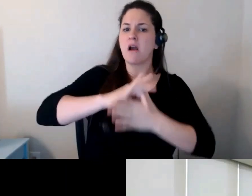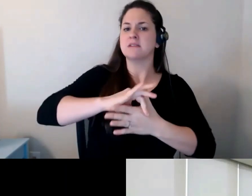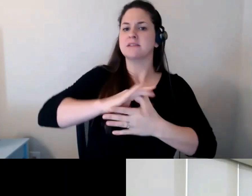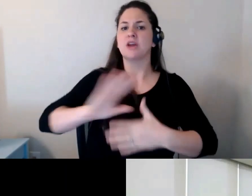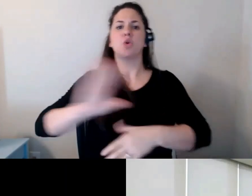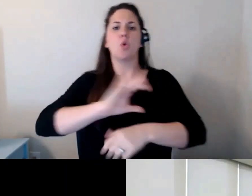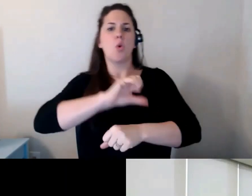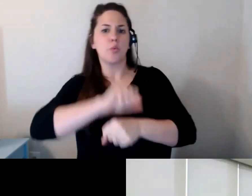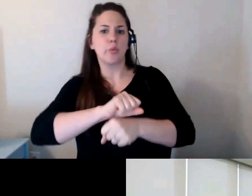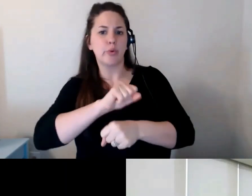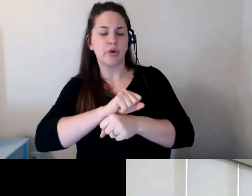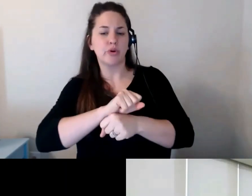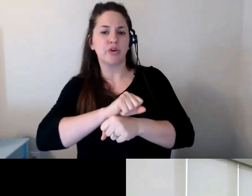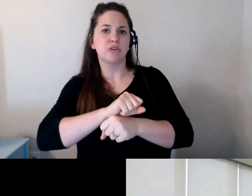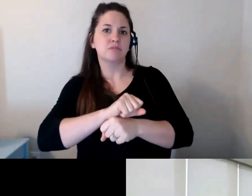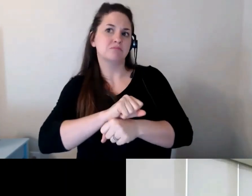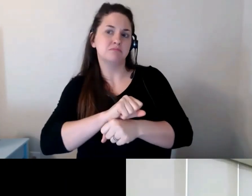work